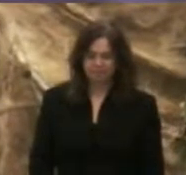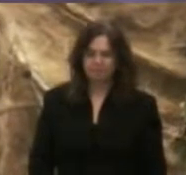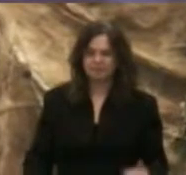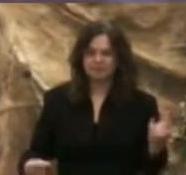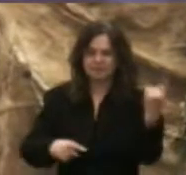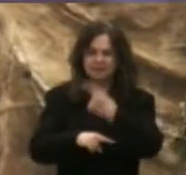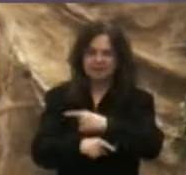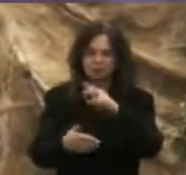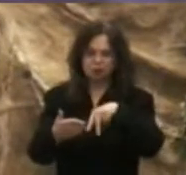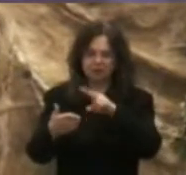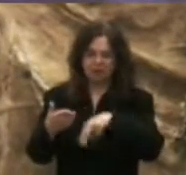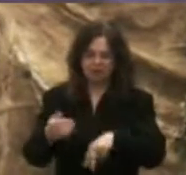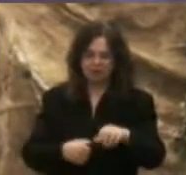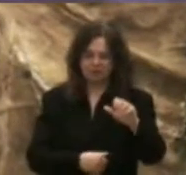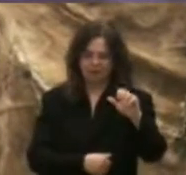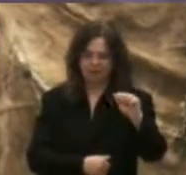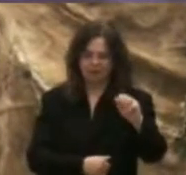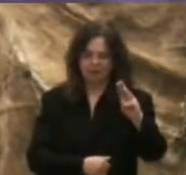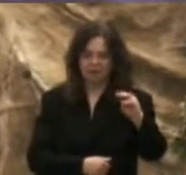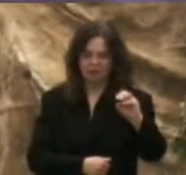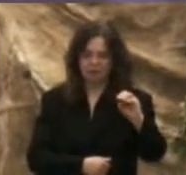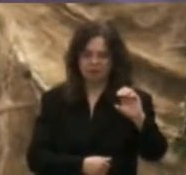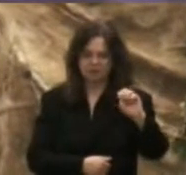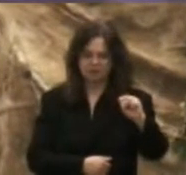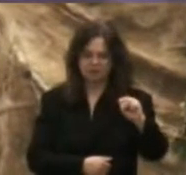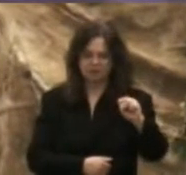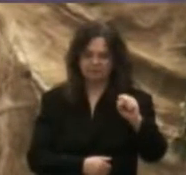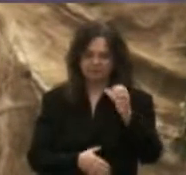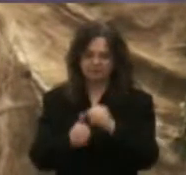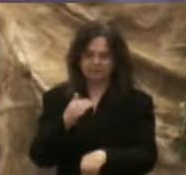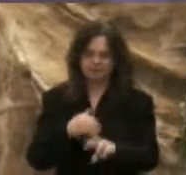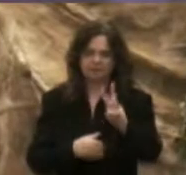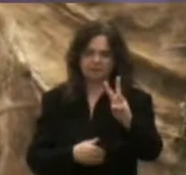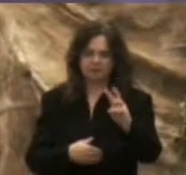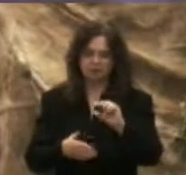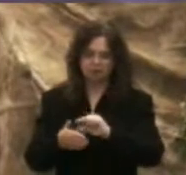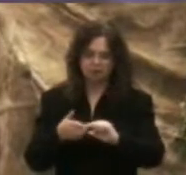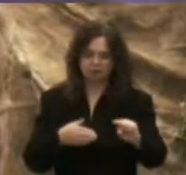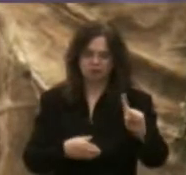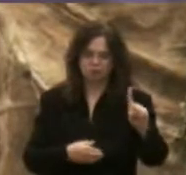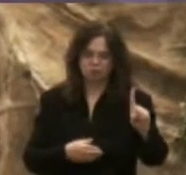Today's reading is from the book of Amos, chapter 6.